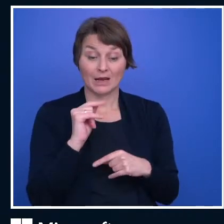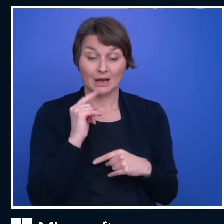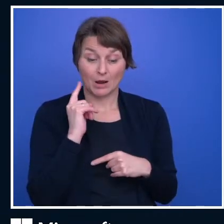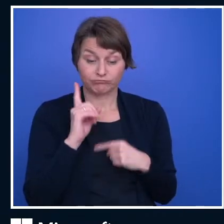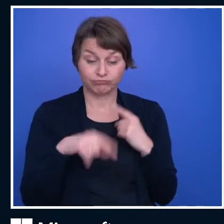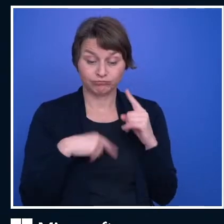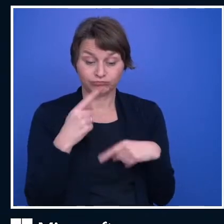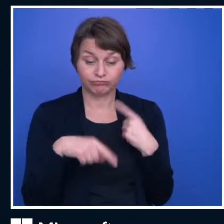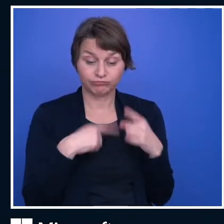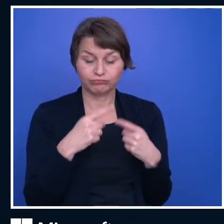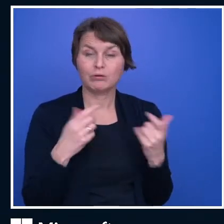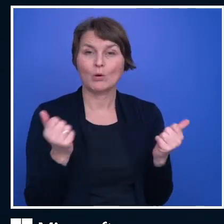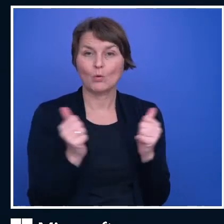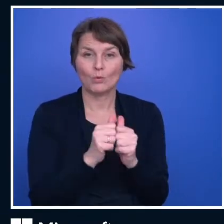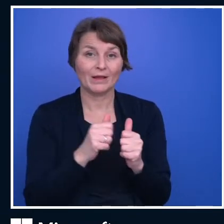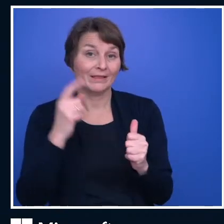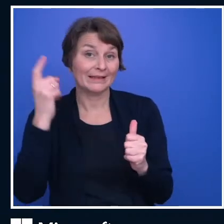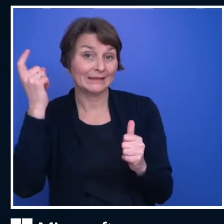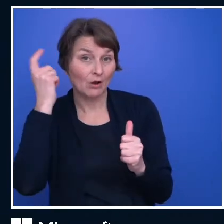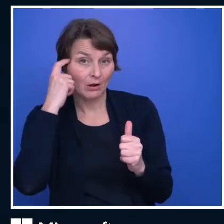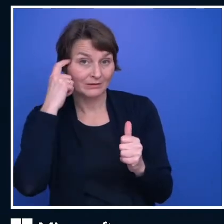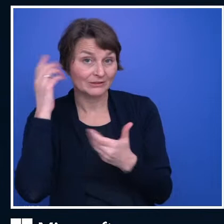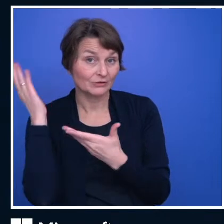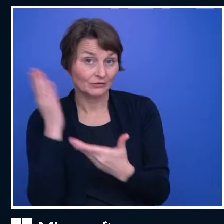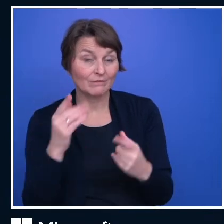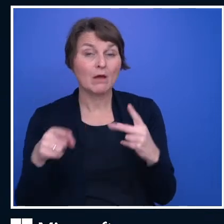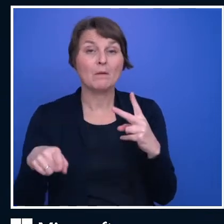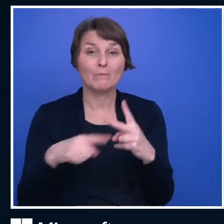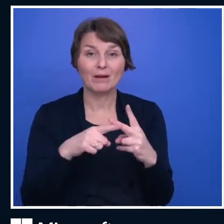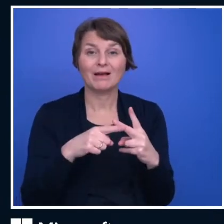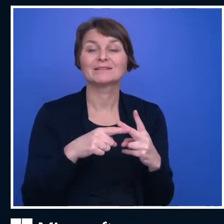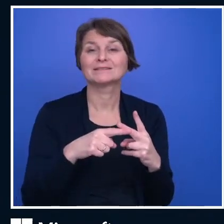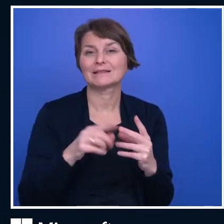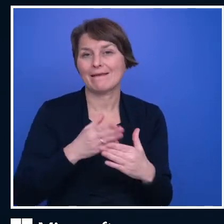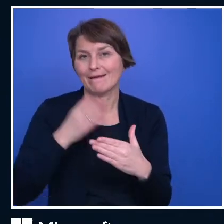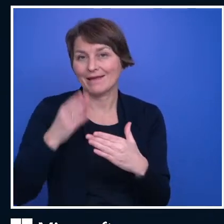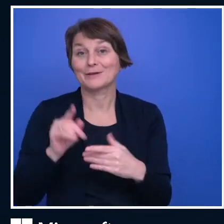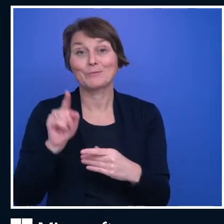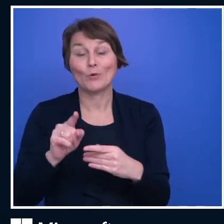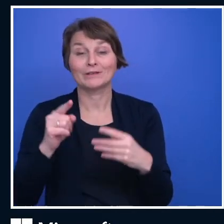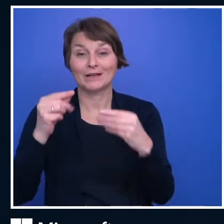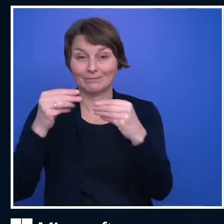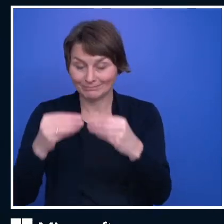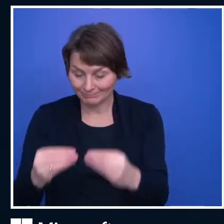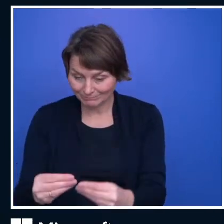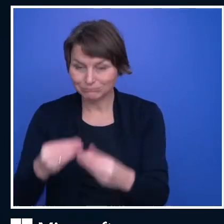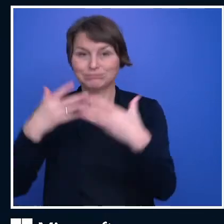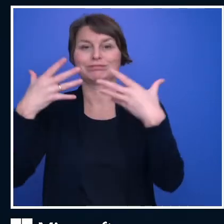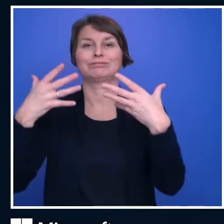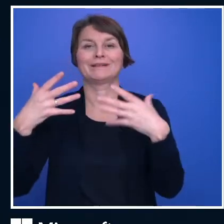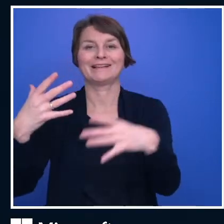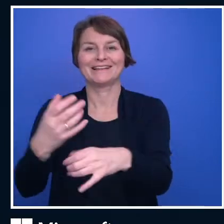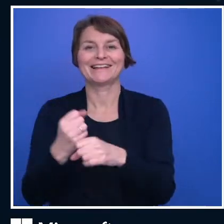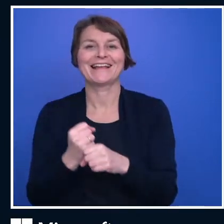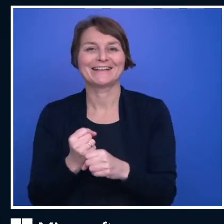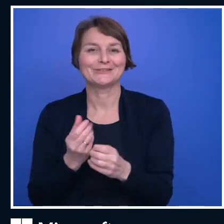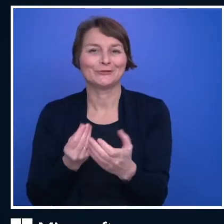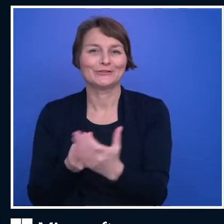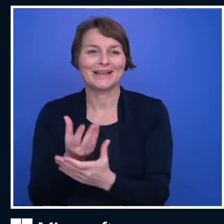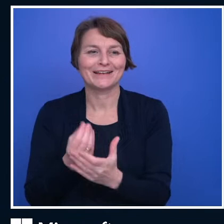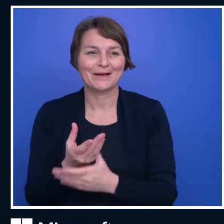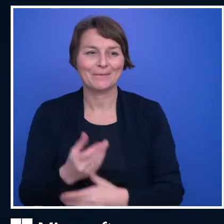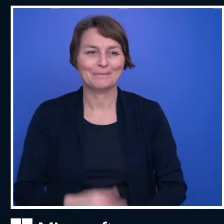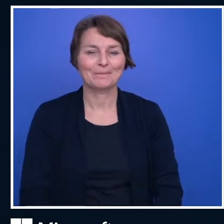key and endpoint, and then you'll get your data. So till now, what we did was we used our Azure